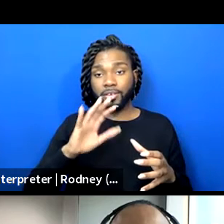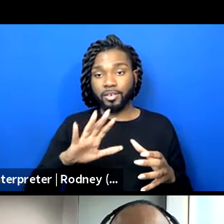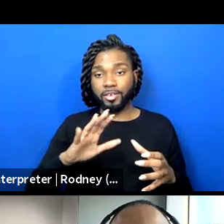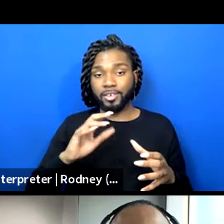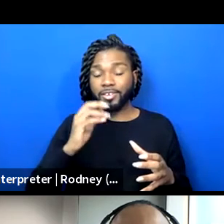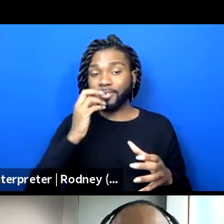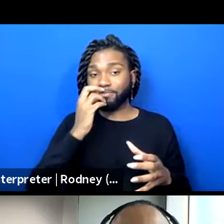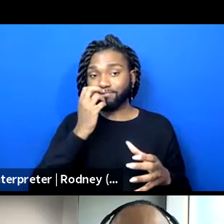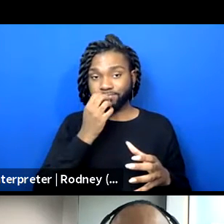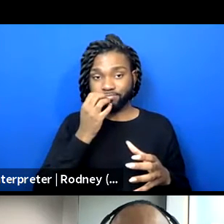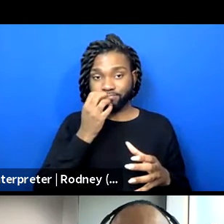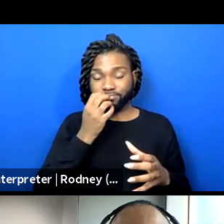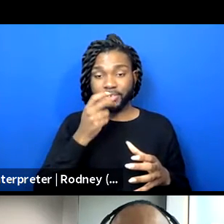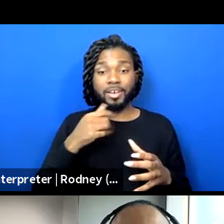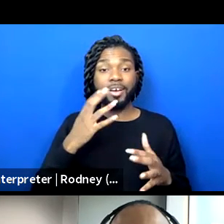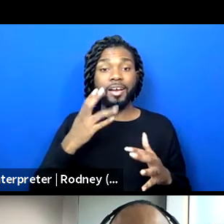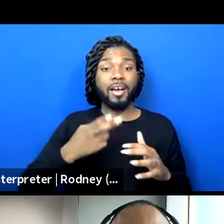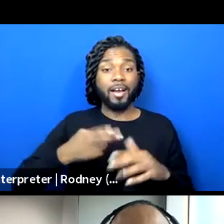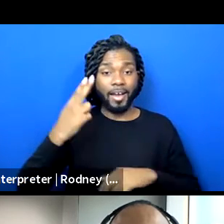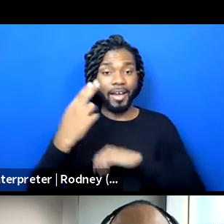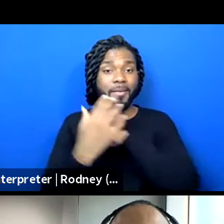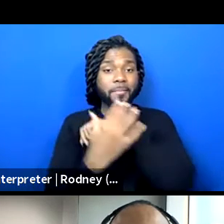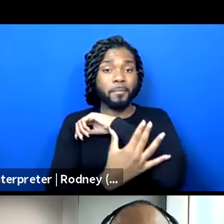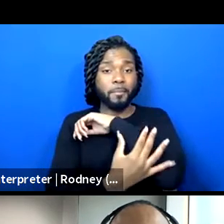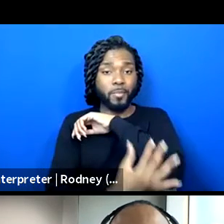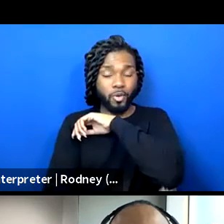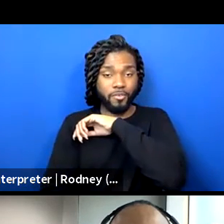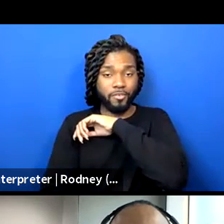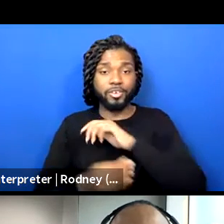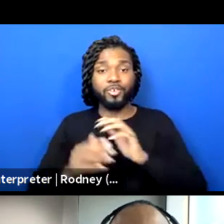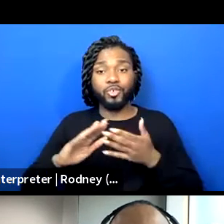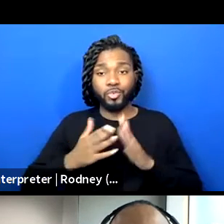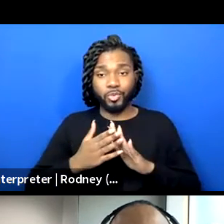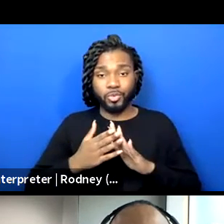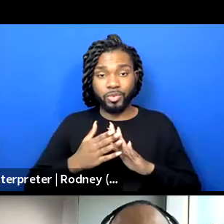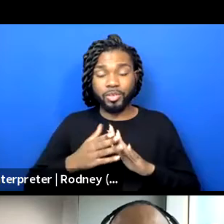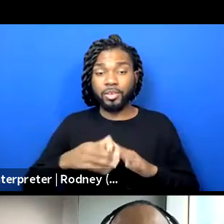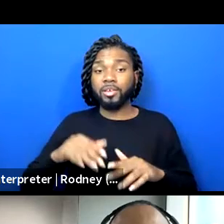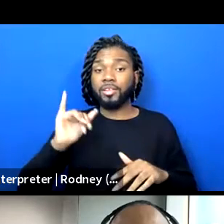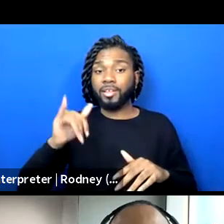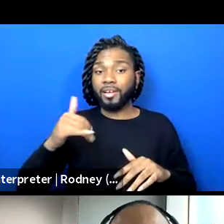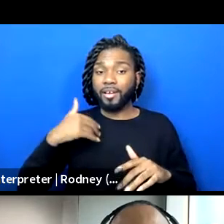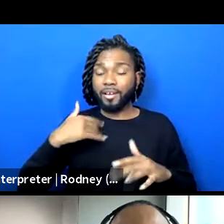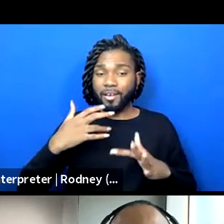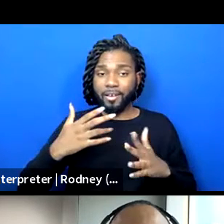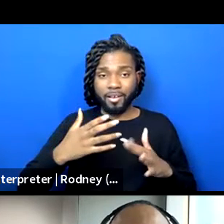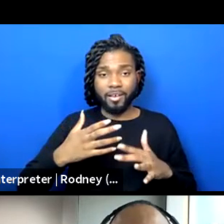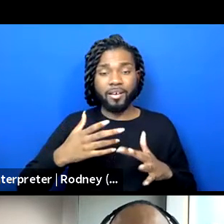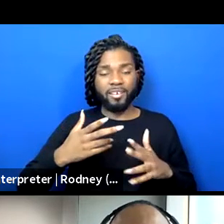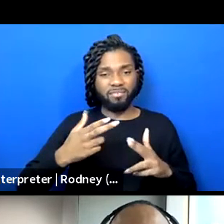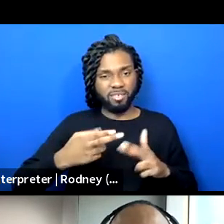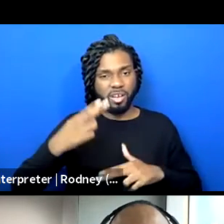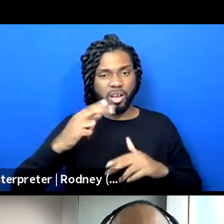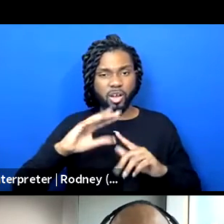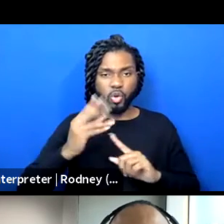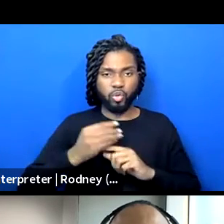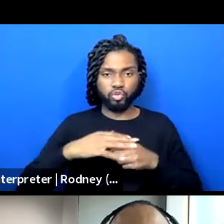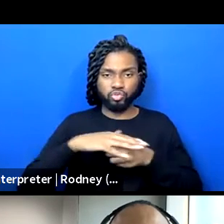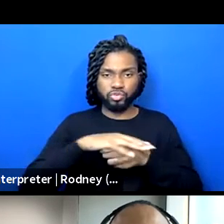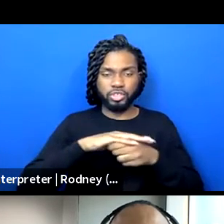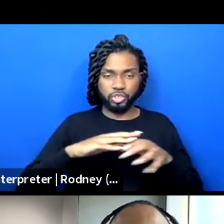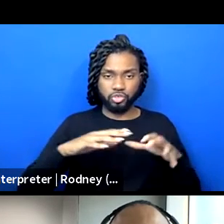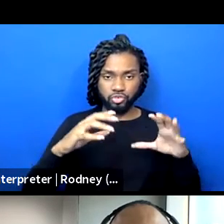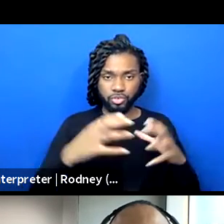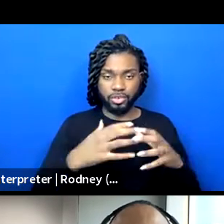high poverty communities that have concentrated cultural districts experience